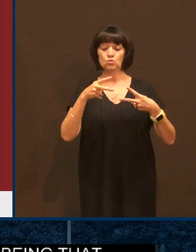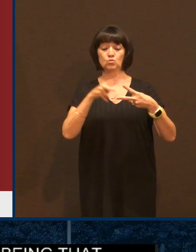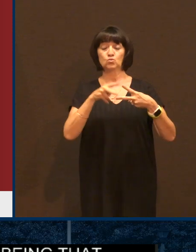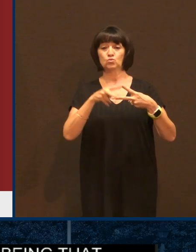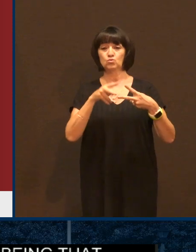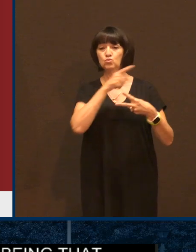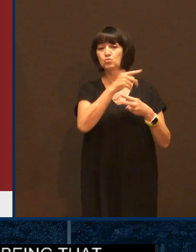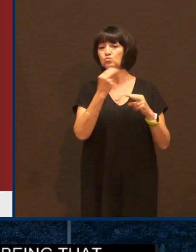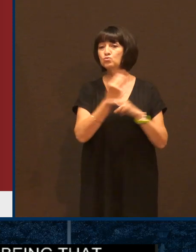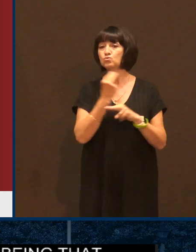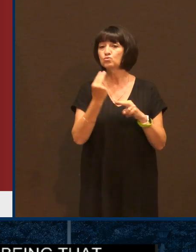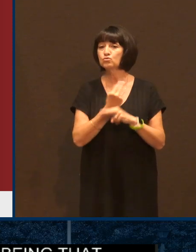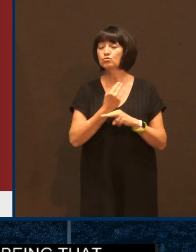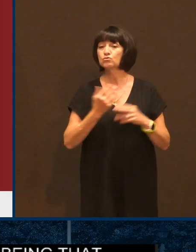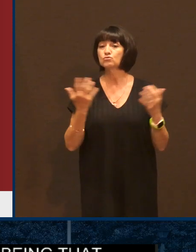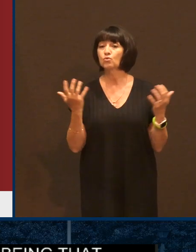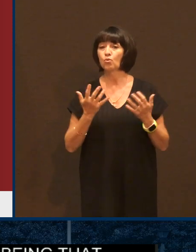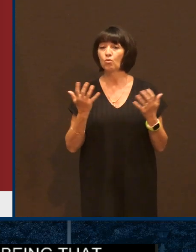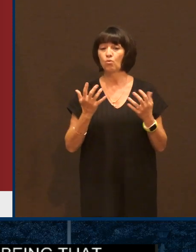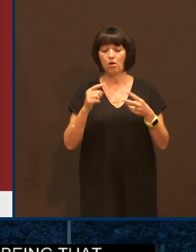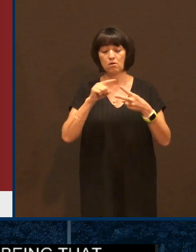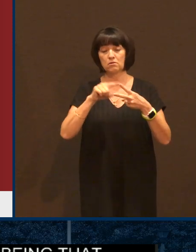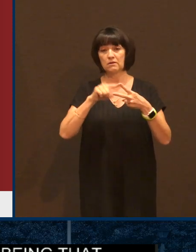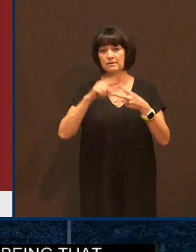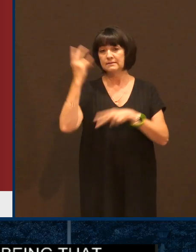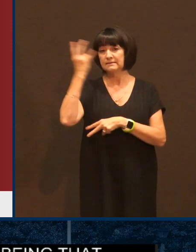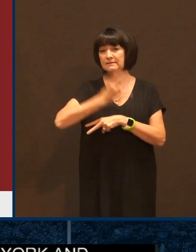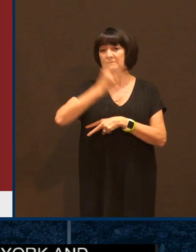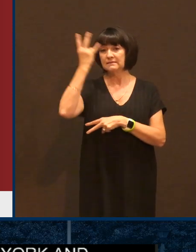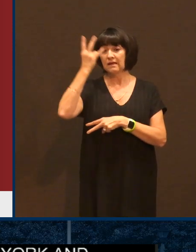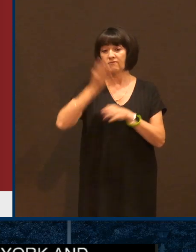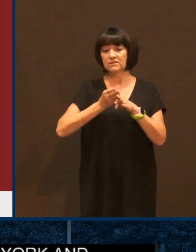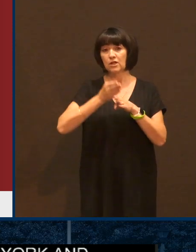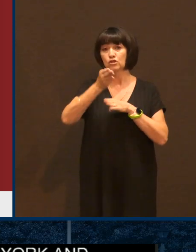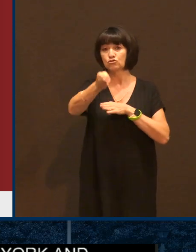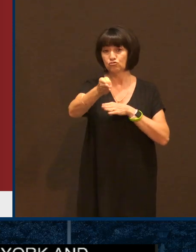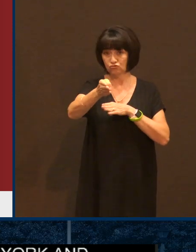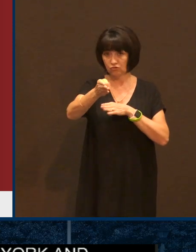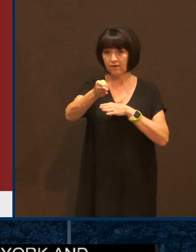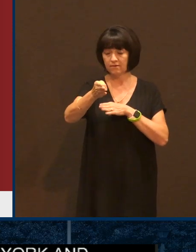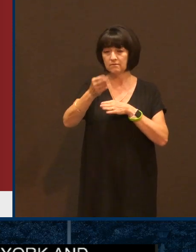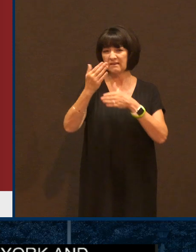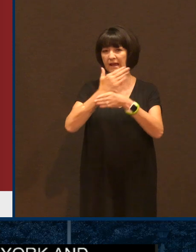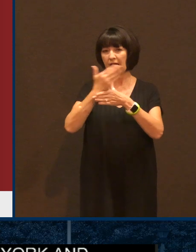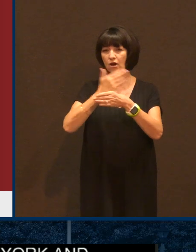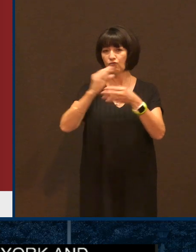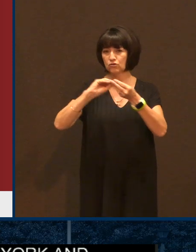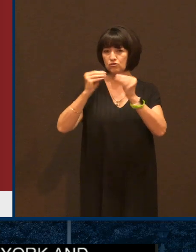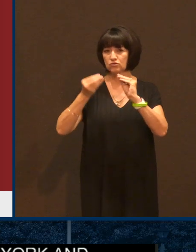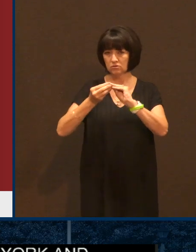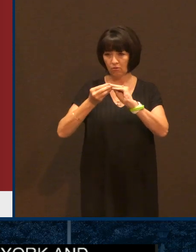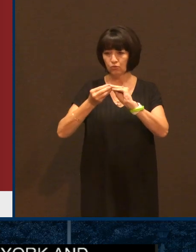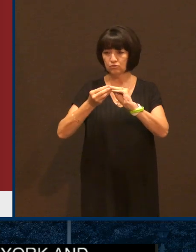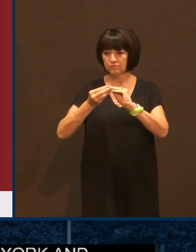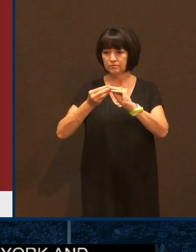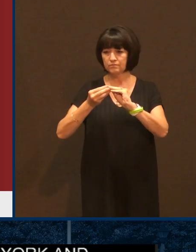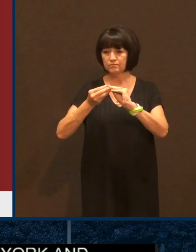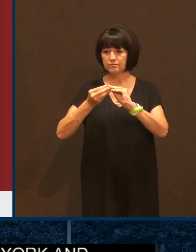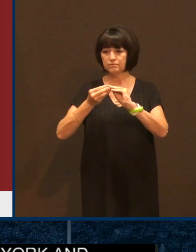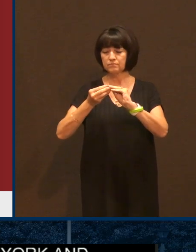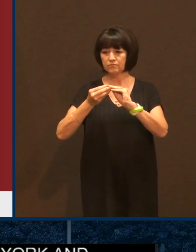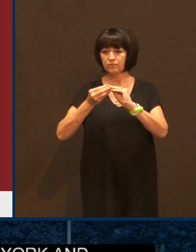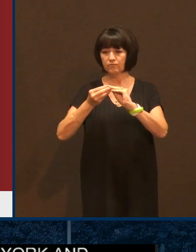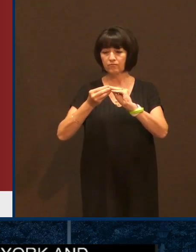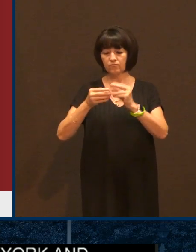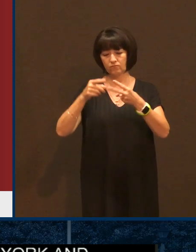they use, which are a 7-day moving average of the percent positive COVID-19 cases as